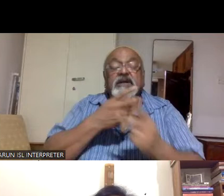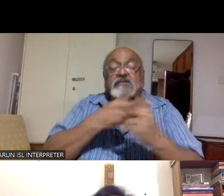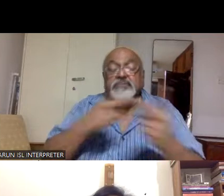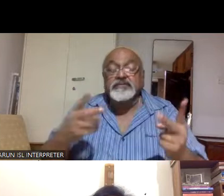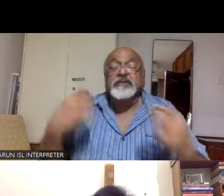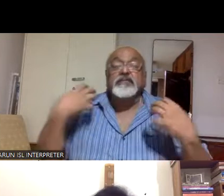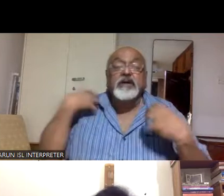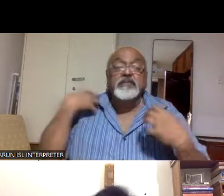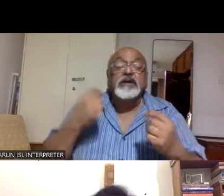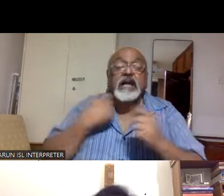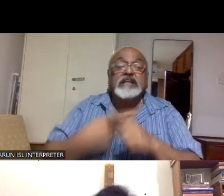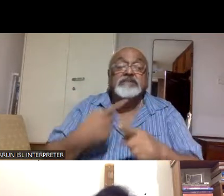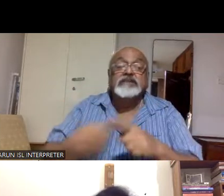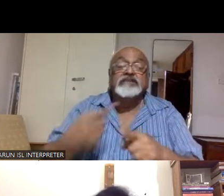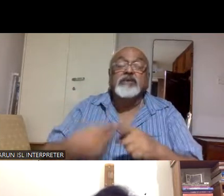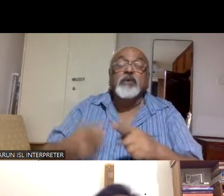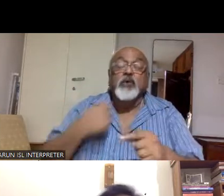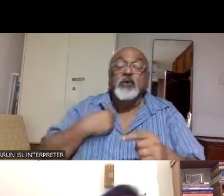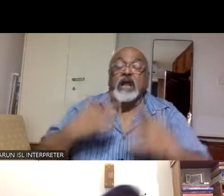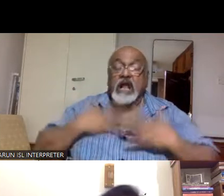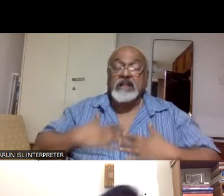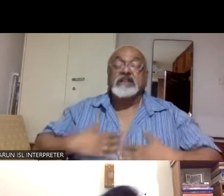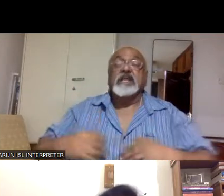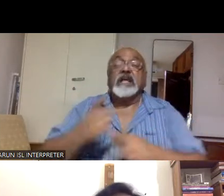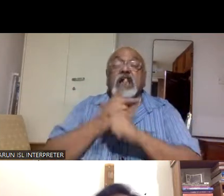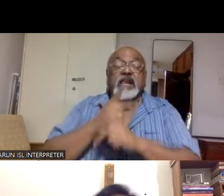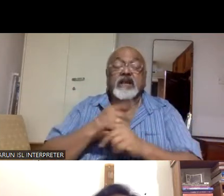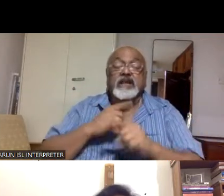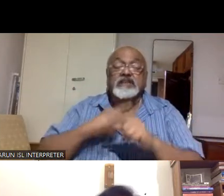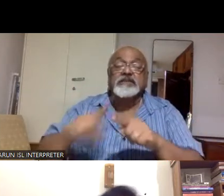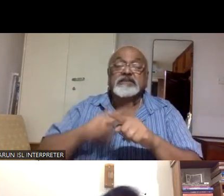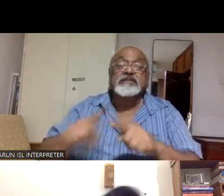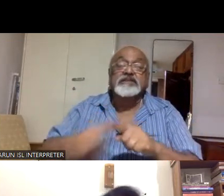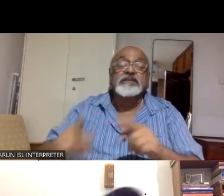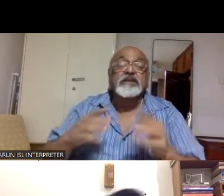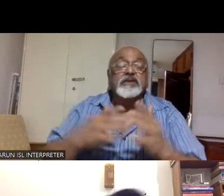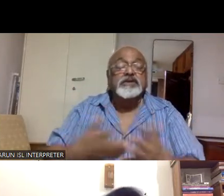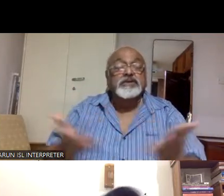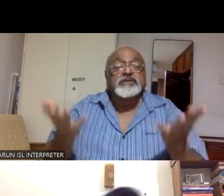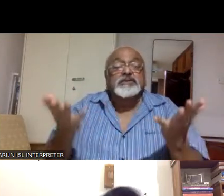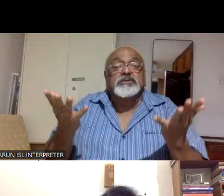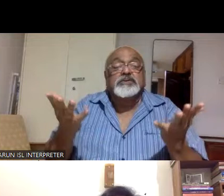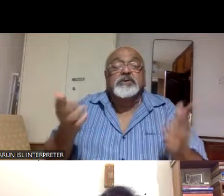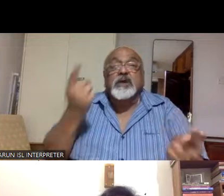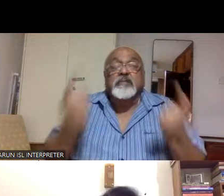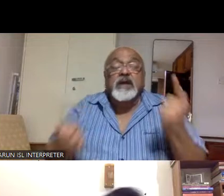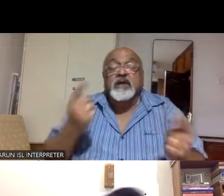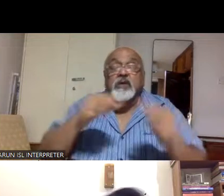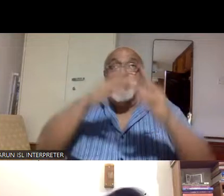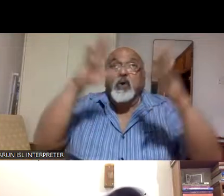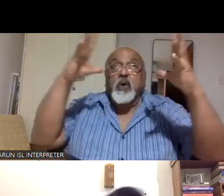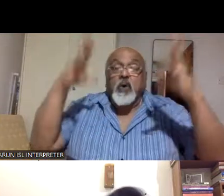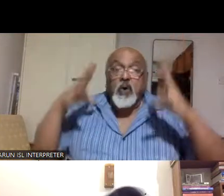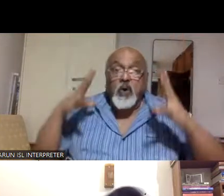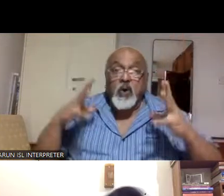to spend more on their health issues in maternity care. So comparing all these things, it was found